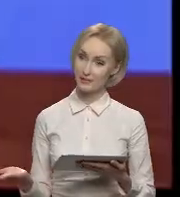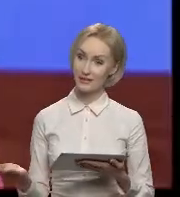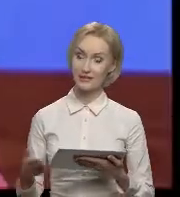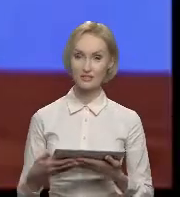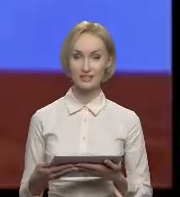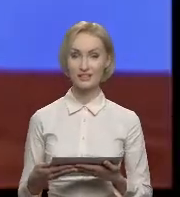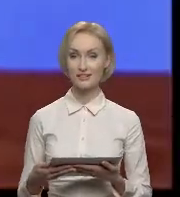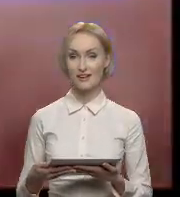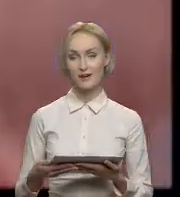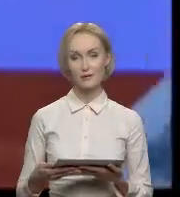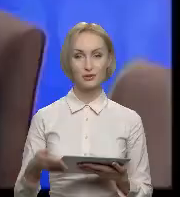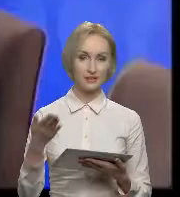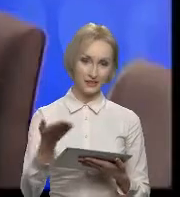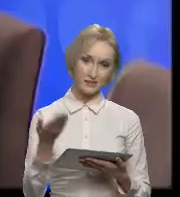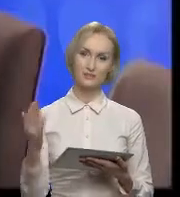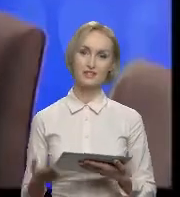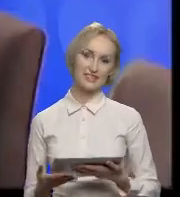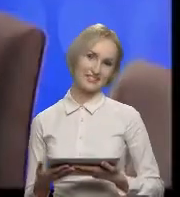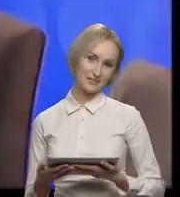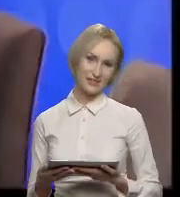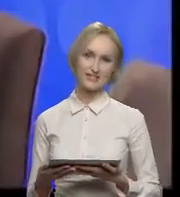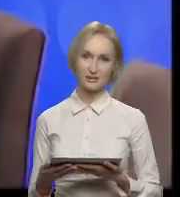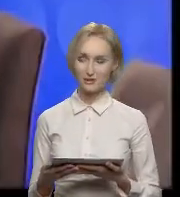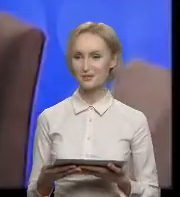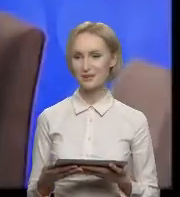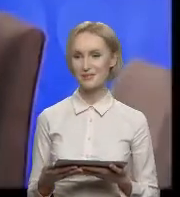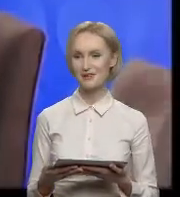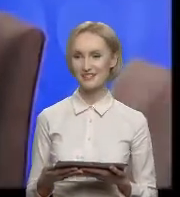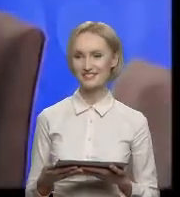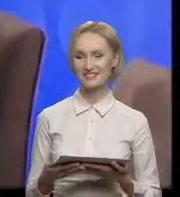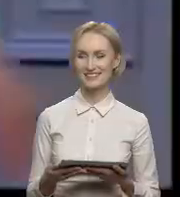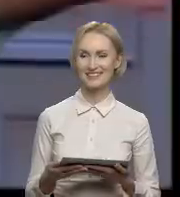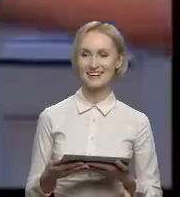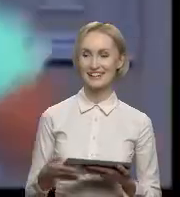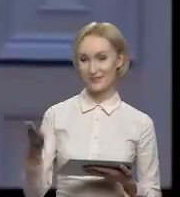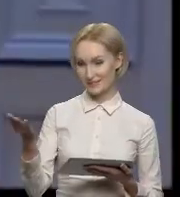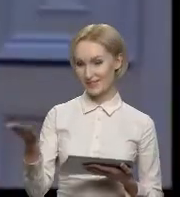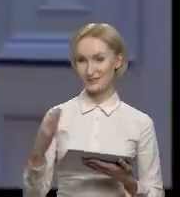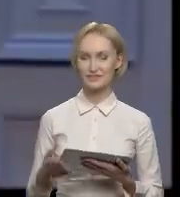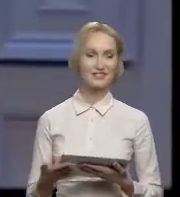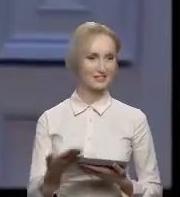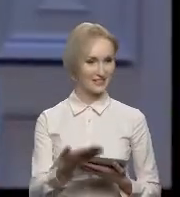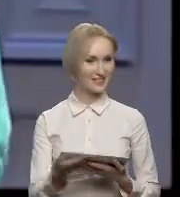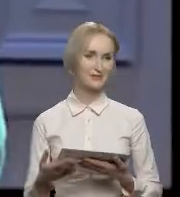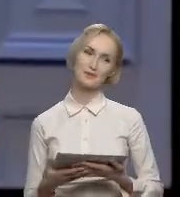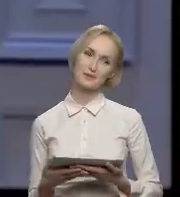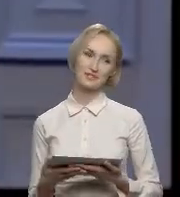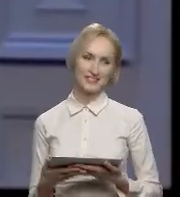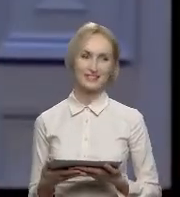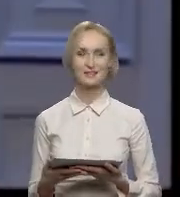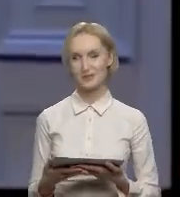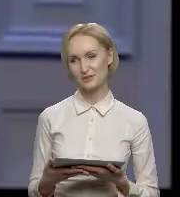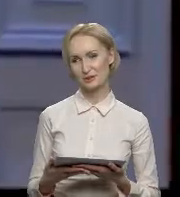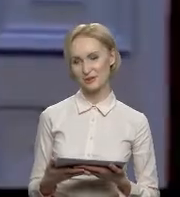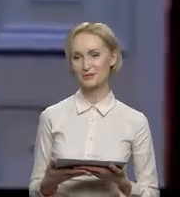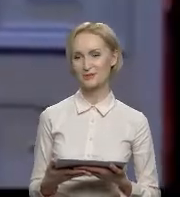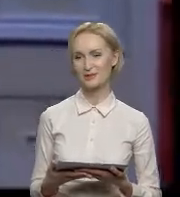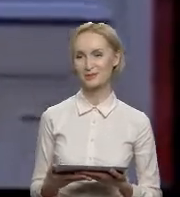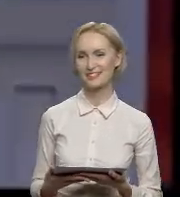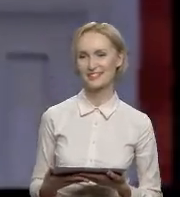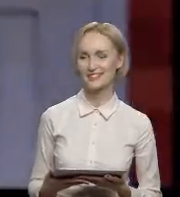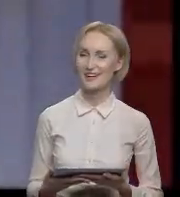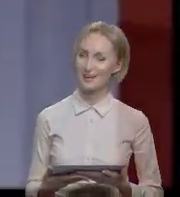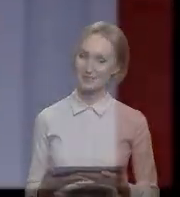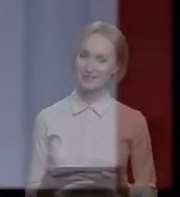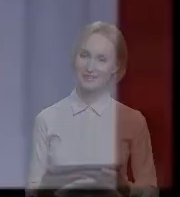kid? Hold on, mama. Let's hear it. Where are they? Where's the mother right now? My little foster. Granddaughter's with her. Why'd you lose mother. The, why'd my you lose and the? My